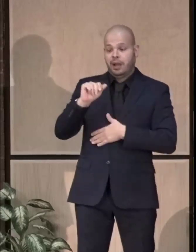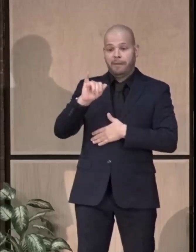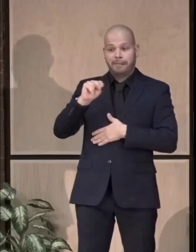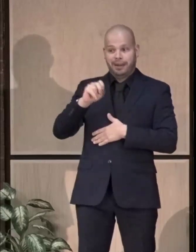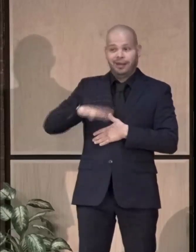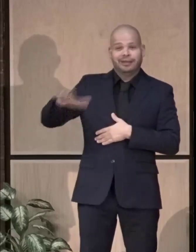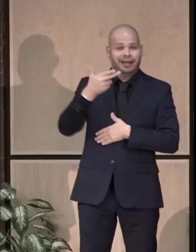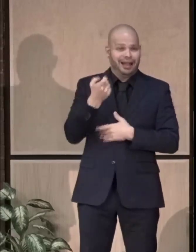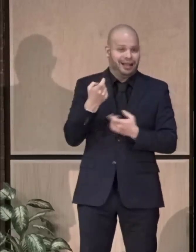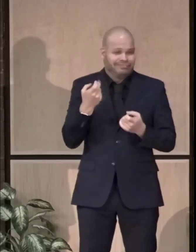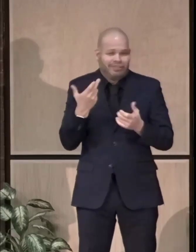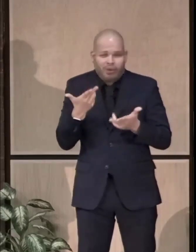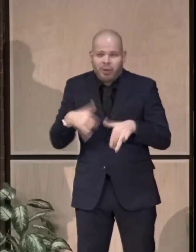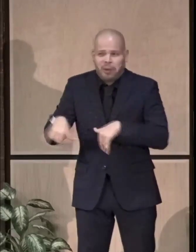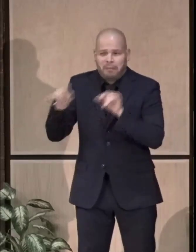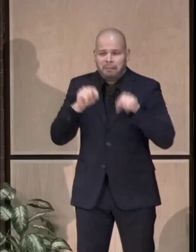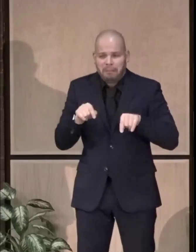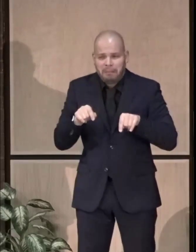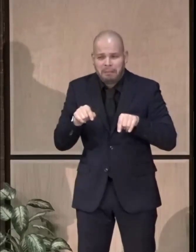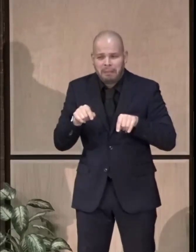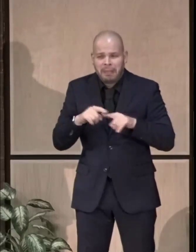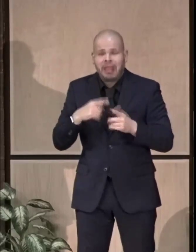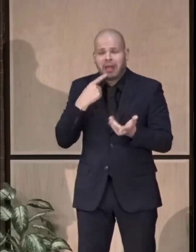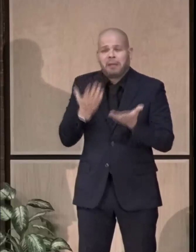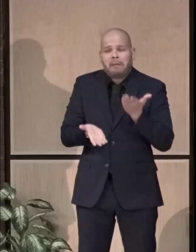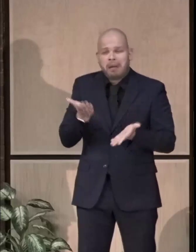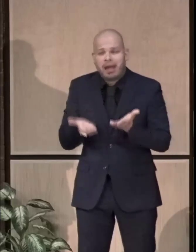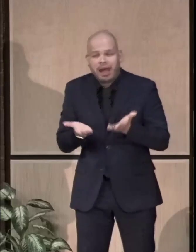just acknowledged that you believe he did have firearms at home.